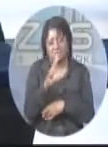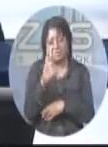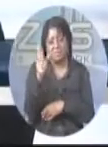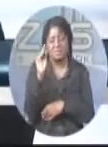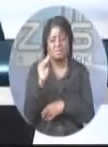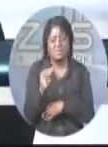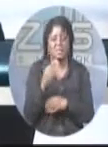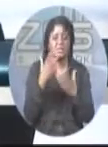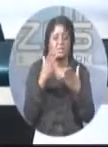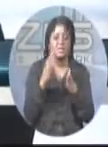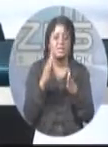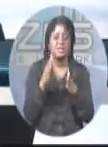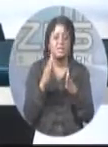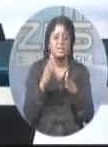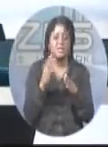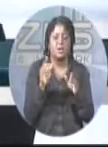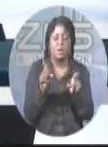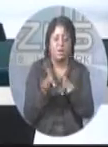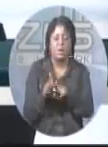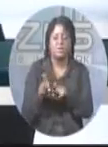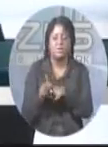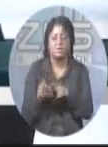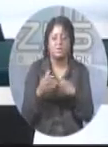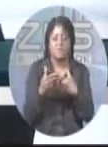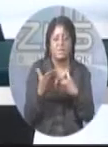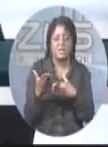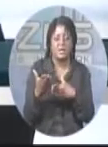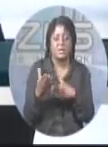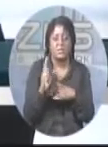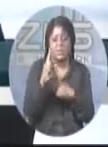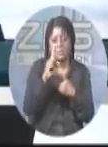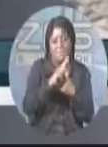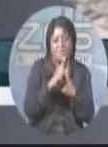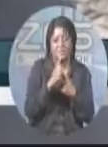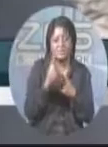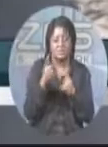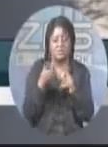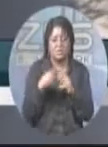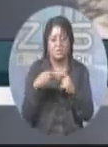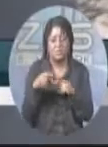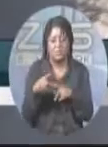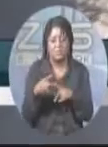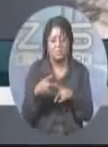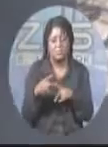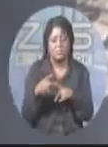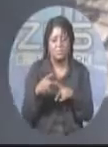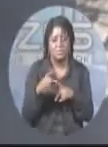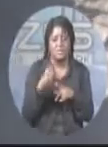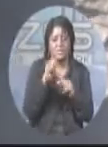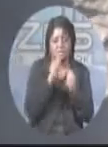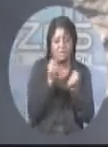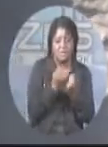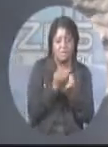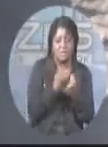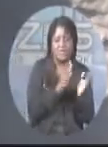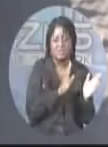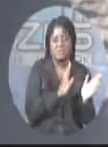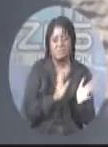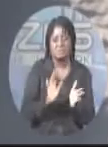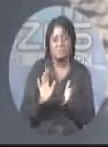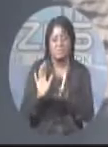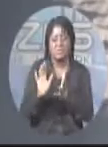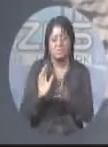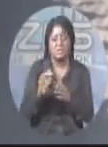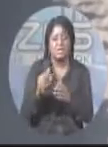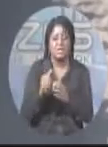93% complete and almost there. We got a month to go. The team is pushing along.